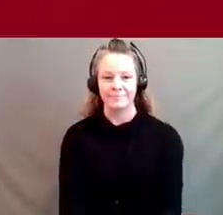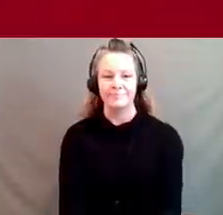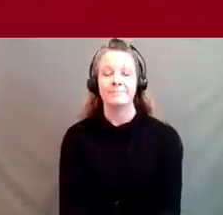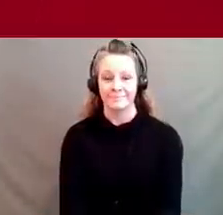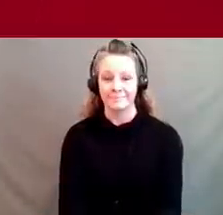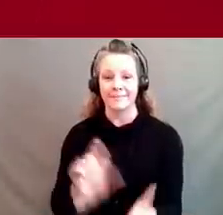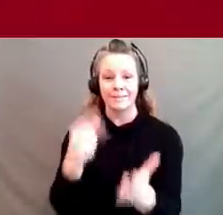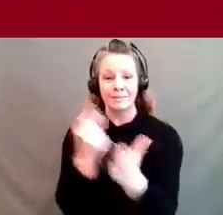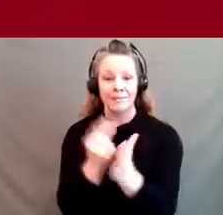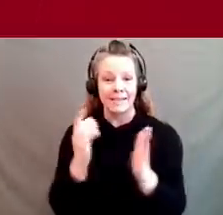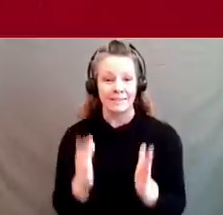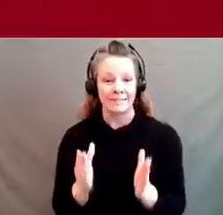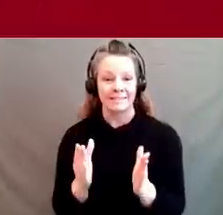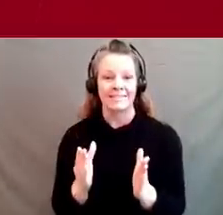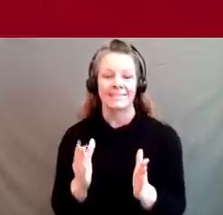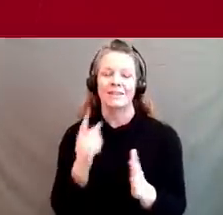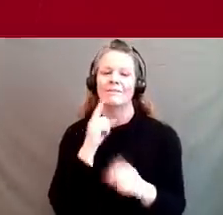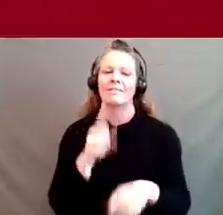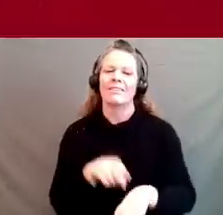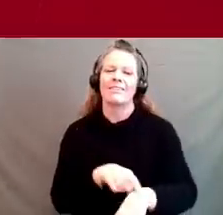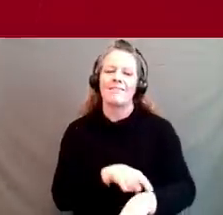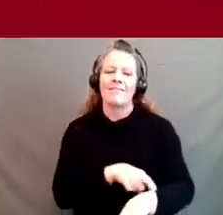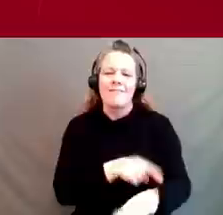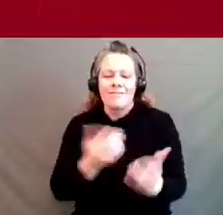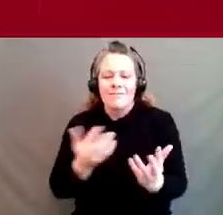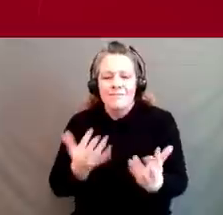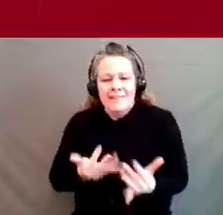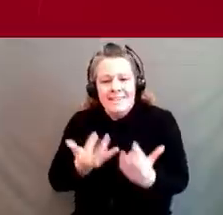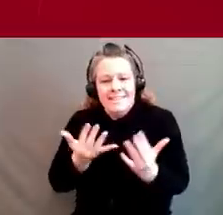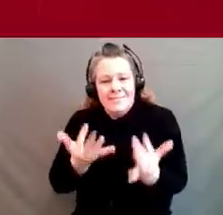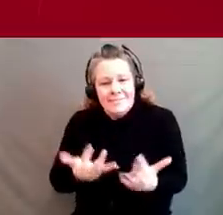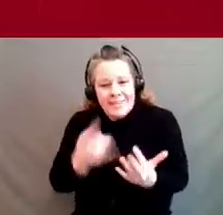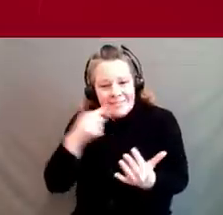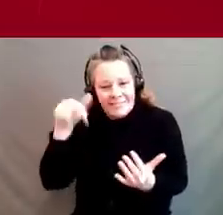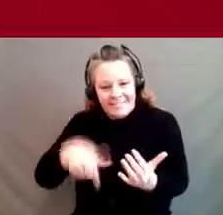Graduates, you have long anticipated this day, and we welcome